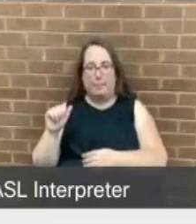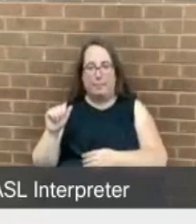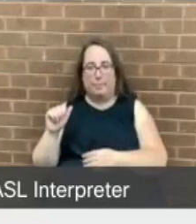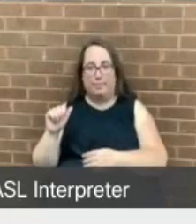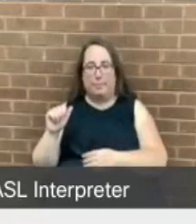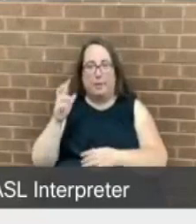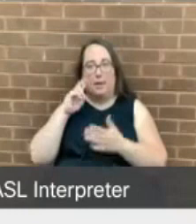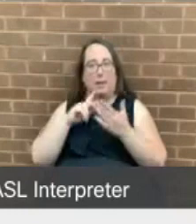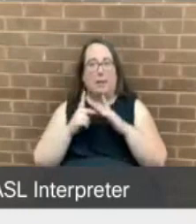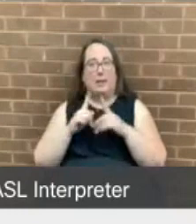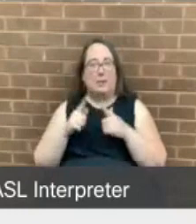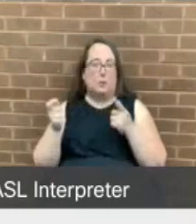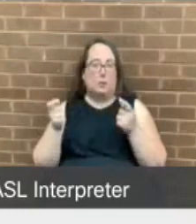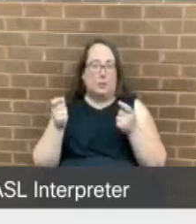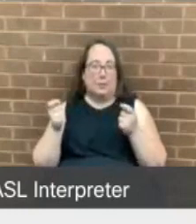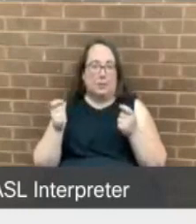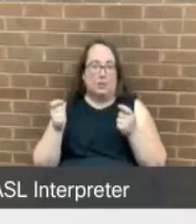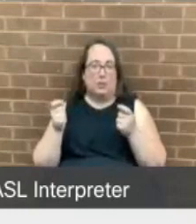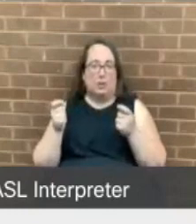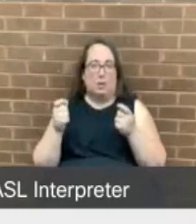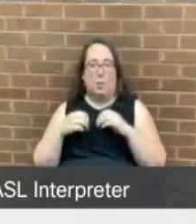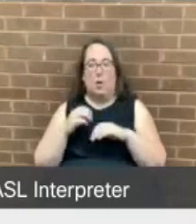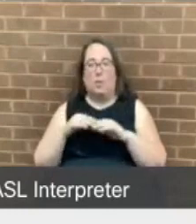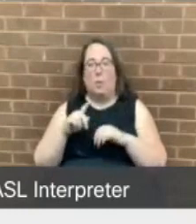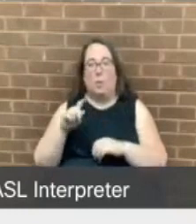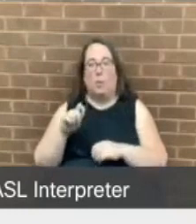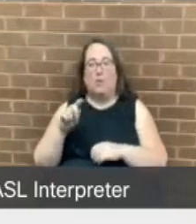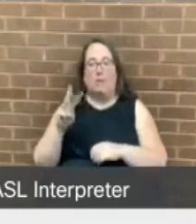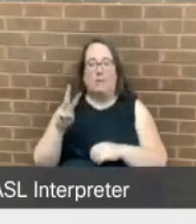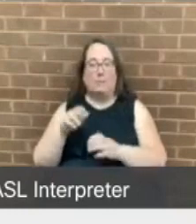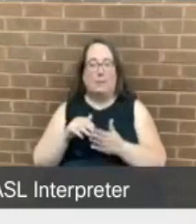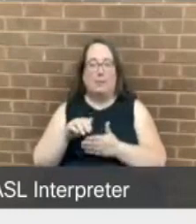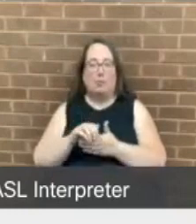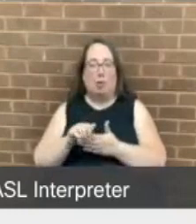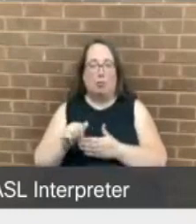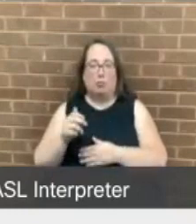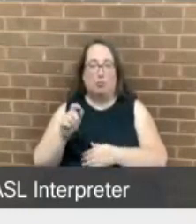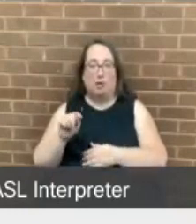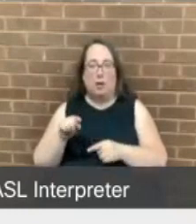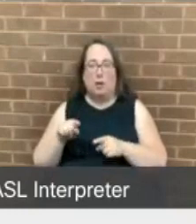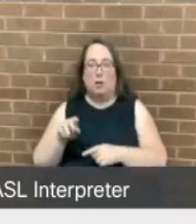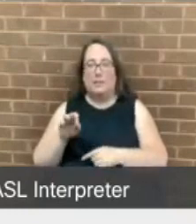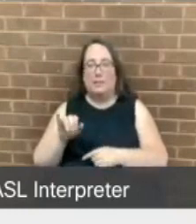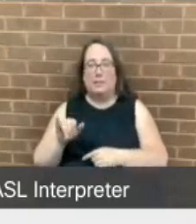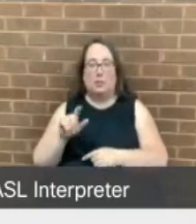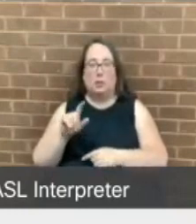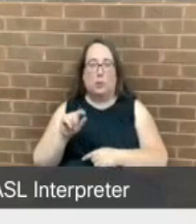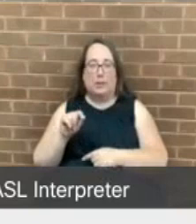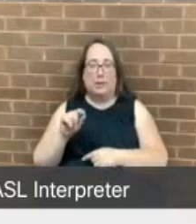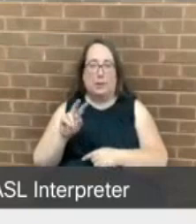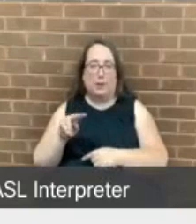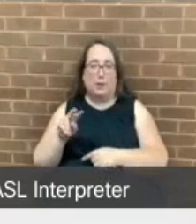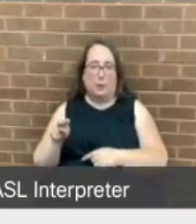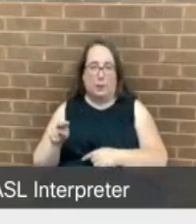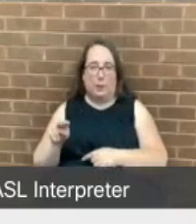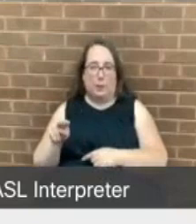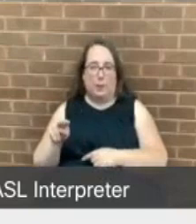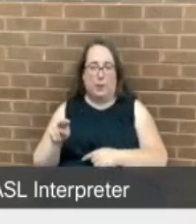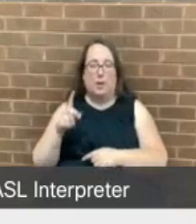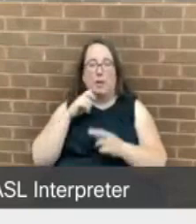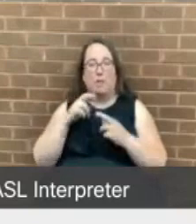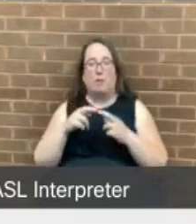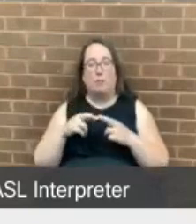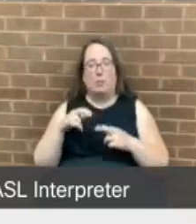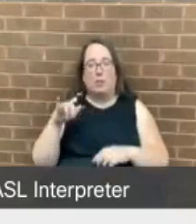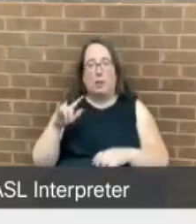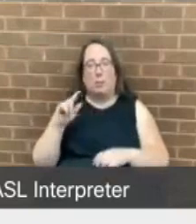intends to administer over $1.6 million in grants during the fiscal year 2022. For regional airports